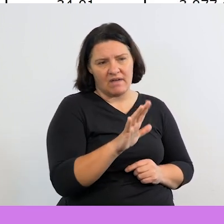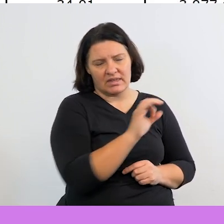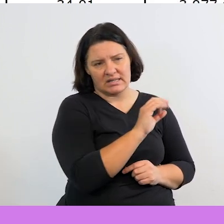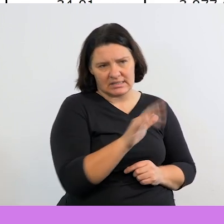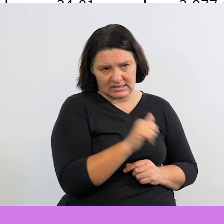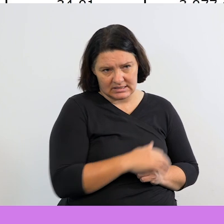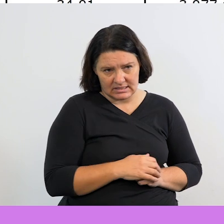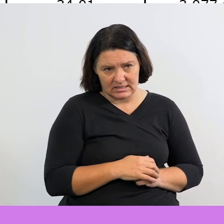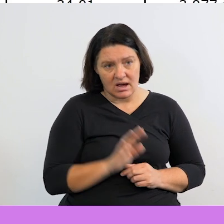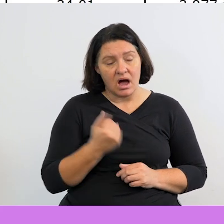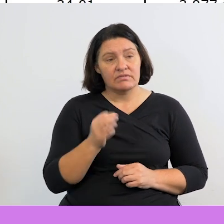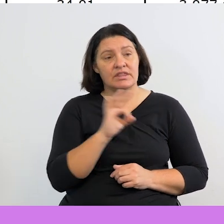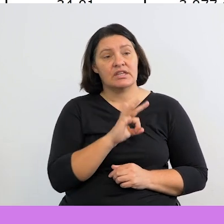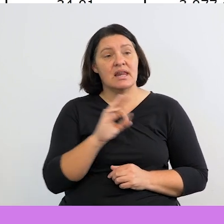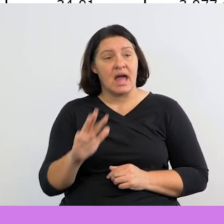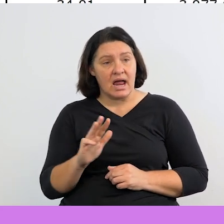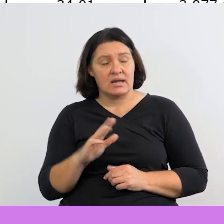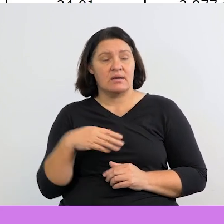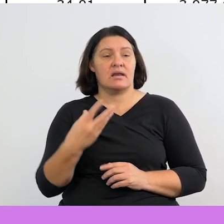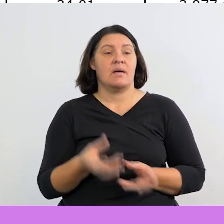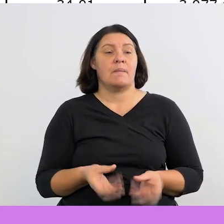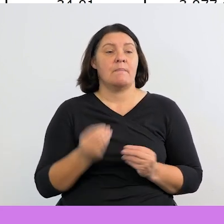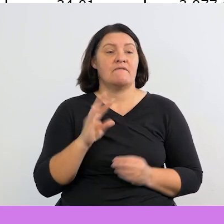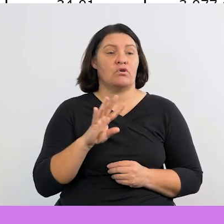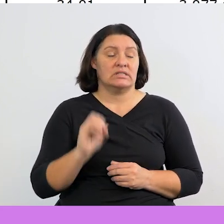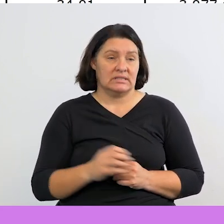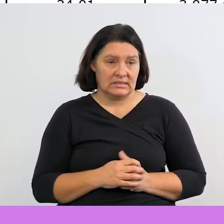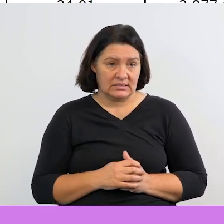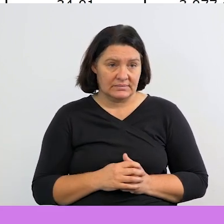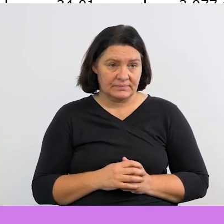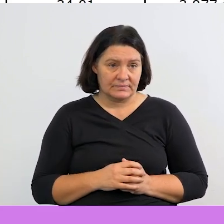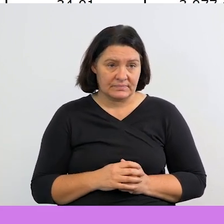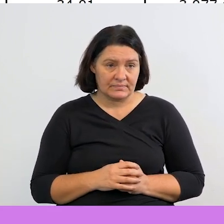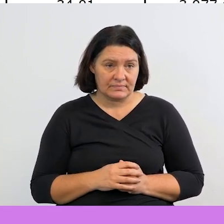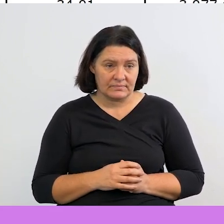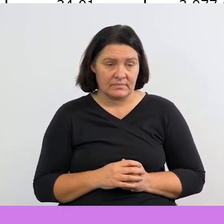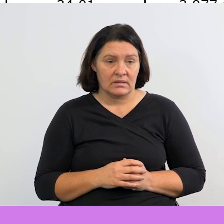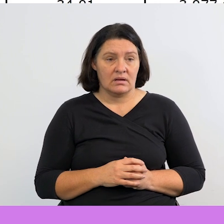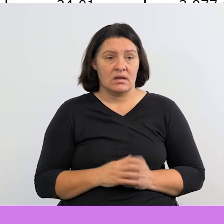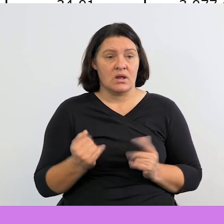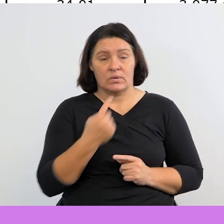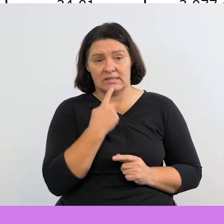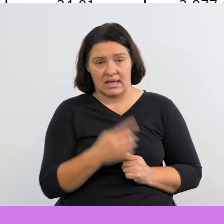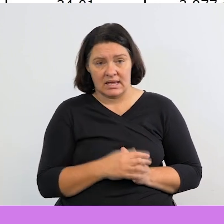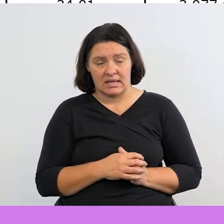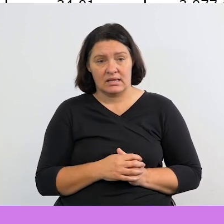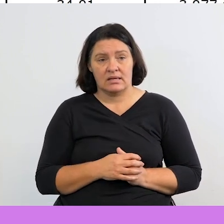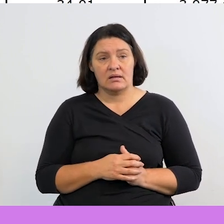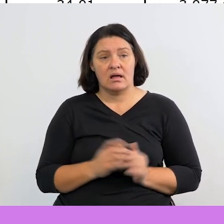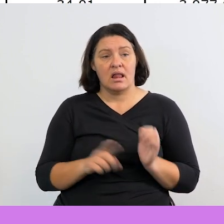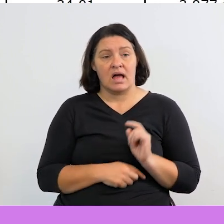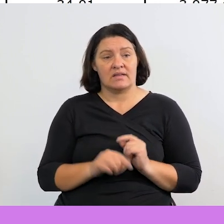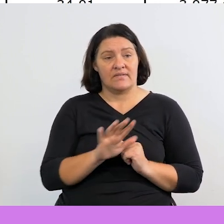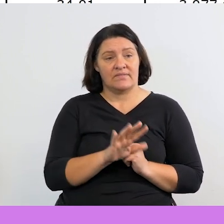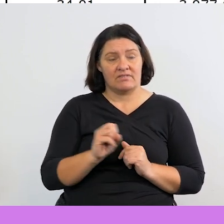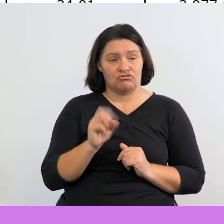Can you see the next year? After 39 is 40. Okay, now let's start. So I'm saying here, last gross